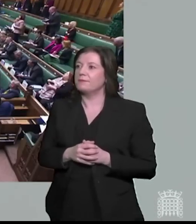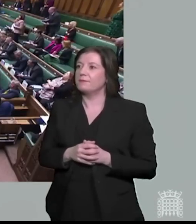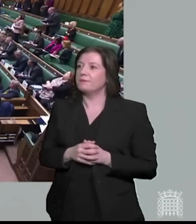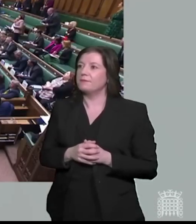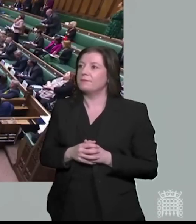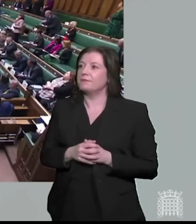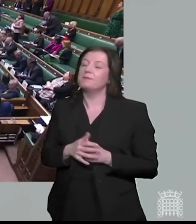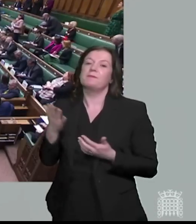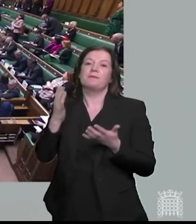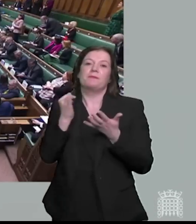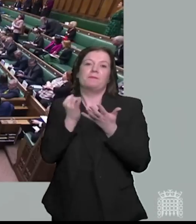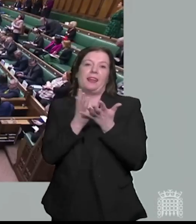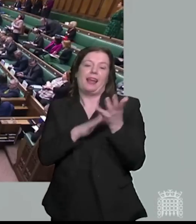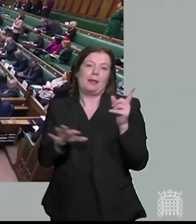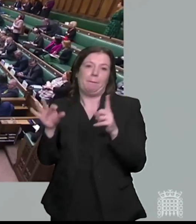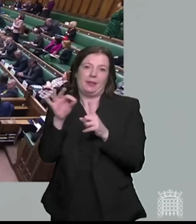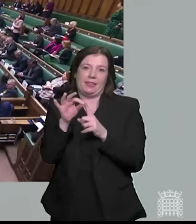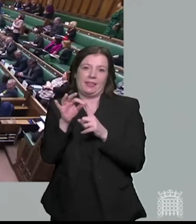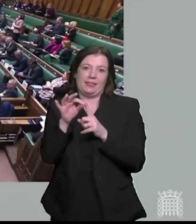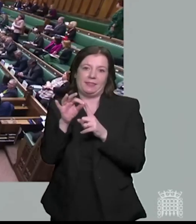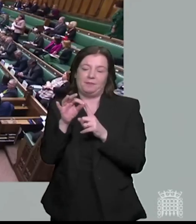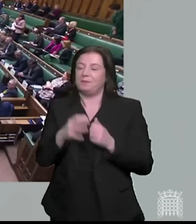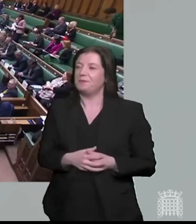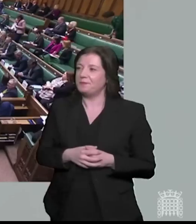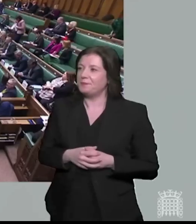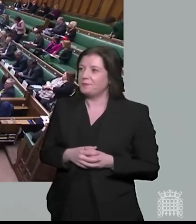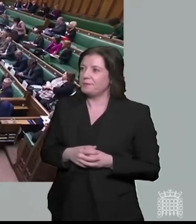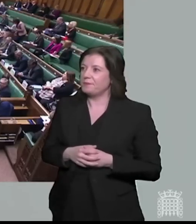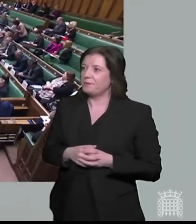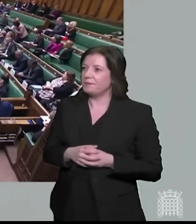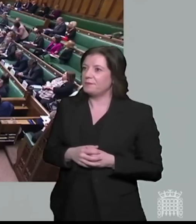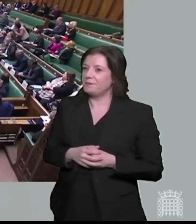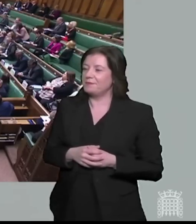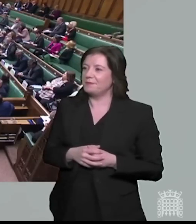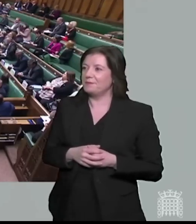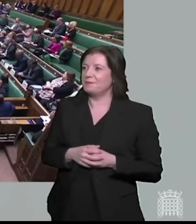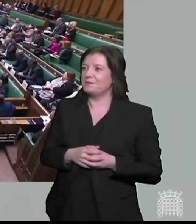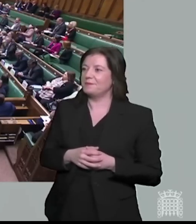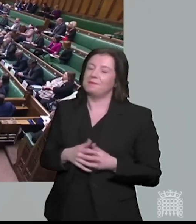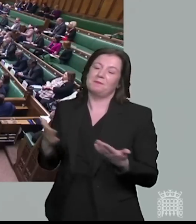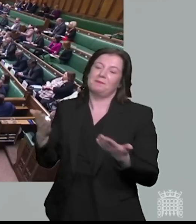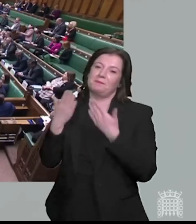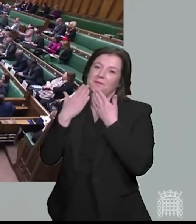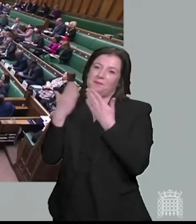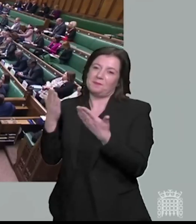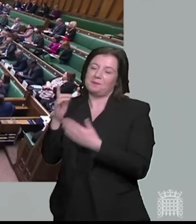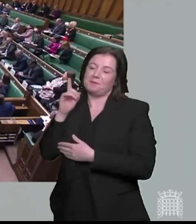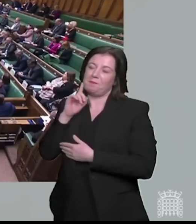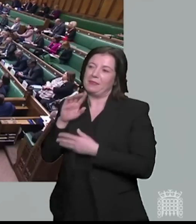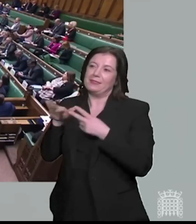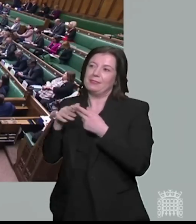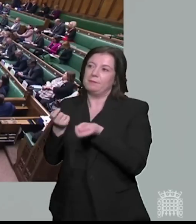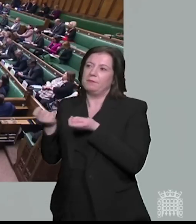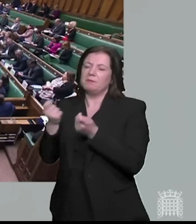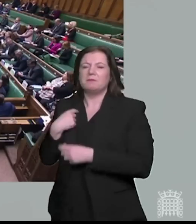Spokesman for the Scottish National Party, Stuart Hosey. Thank you very much, Madam Deputy Speaker. I thought the chair